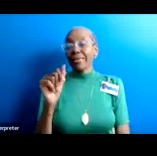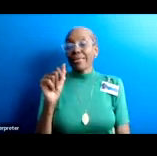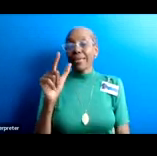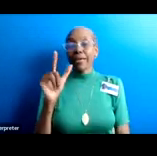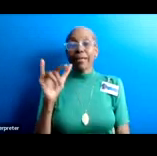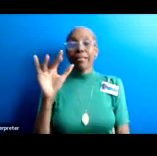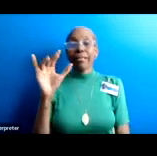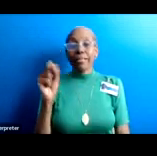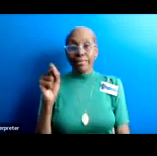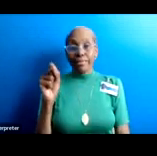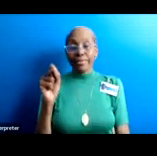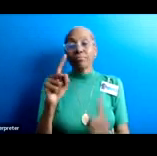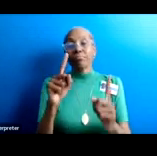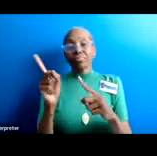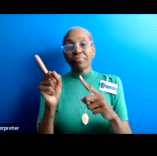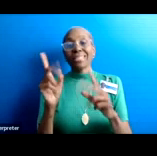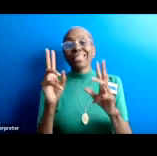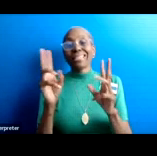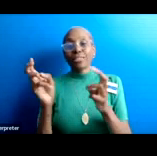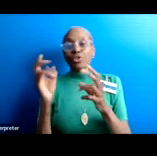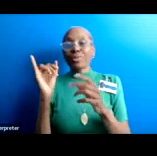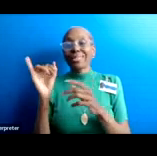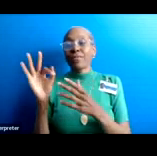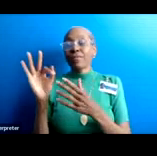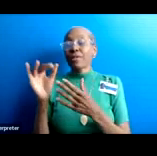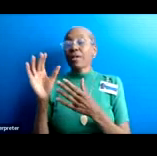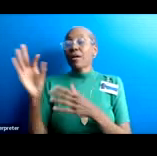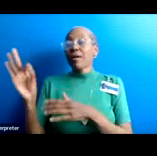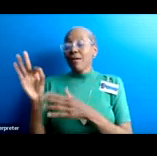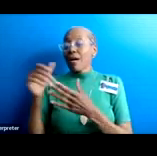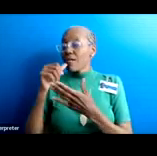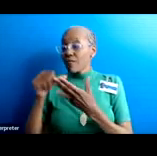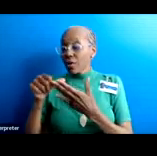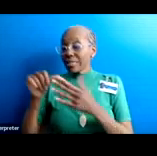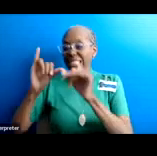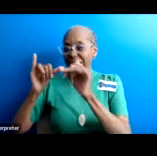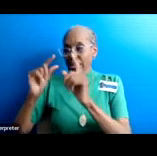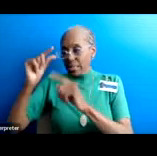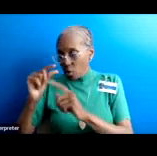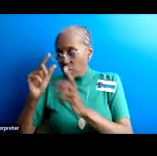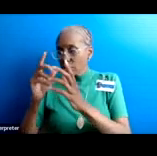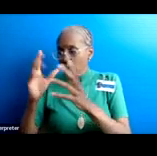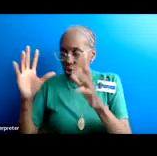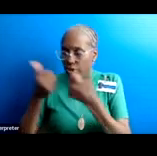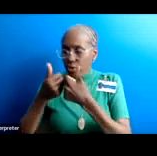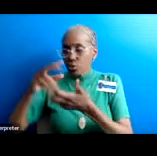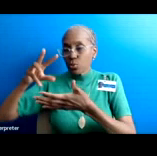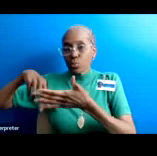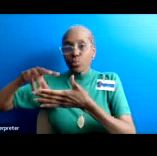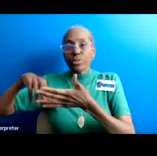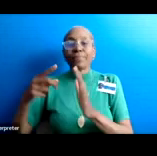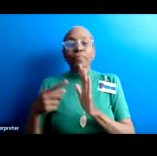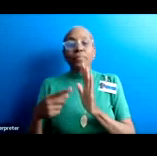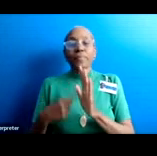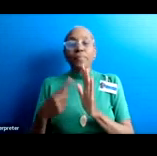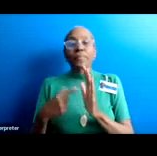can be an issue if the font size is rather small. It can make it challenging to read. I will